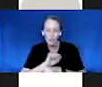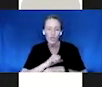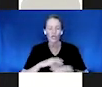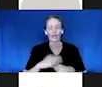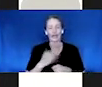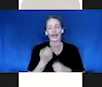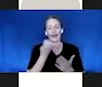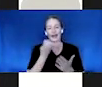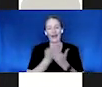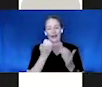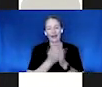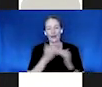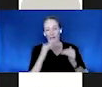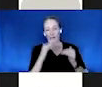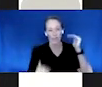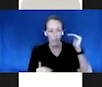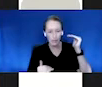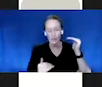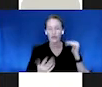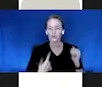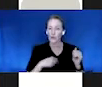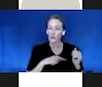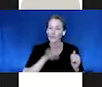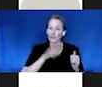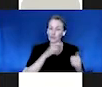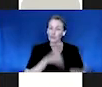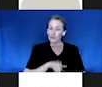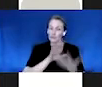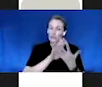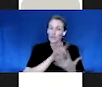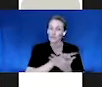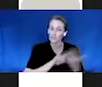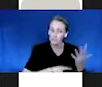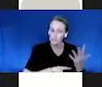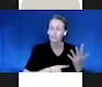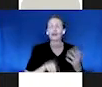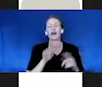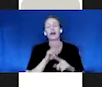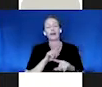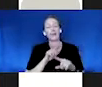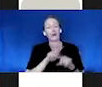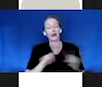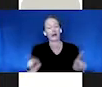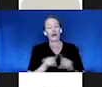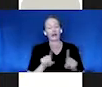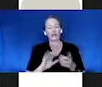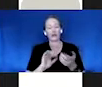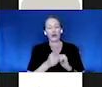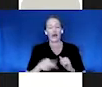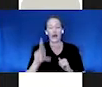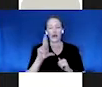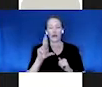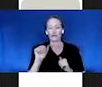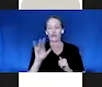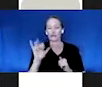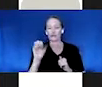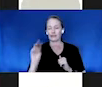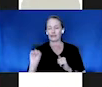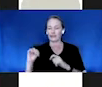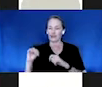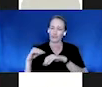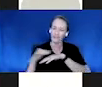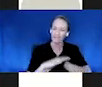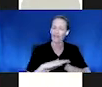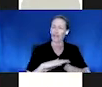have to address those things, but also the role that racism plays in shaping how they play out for different